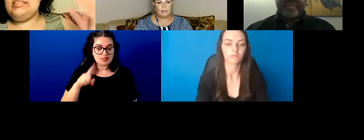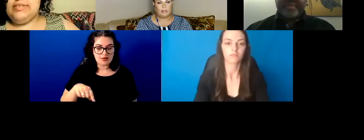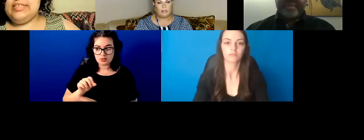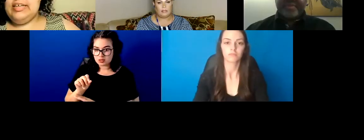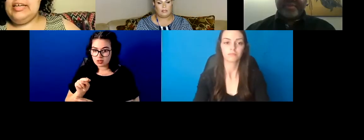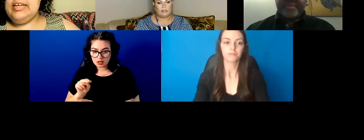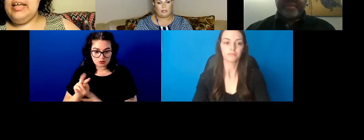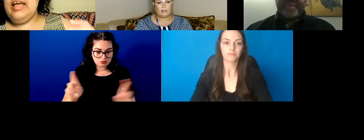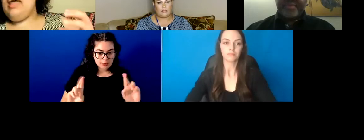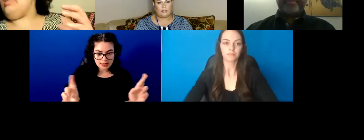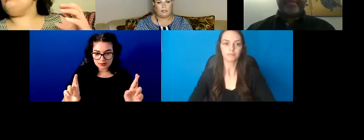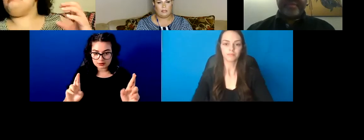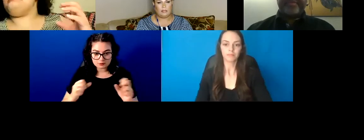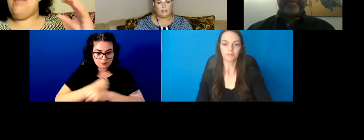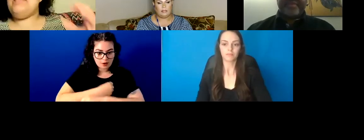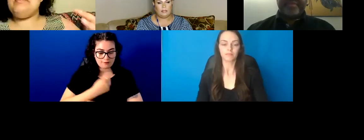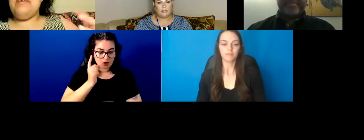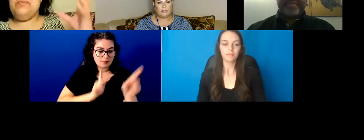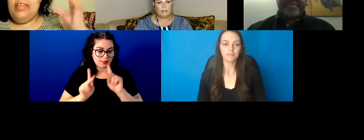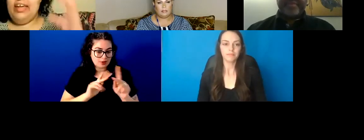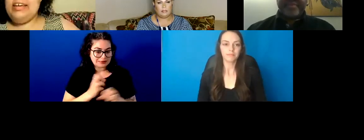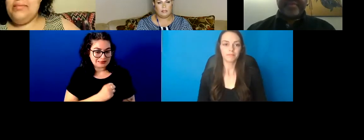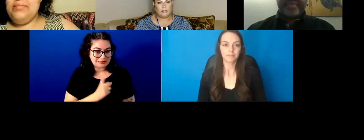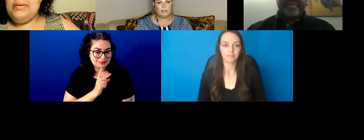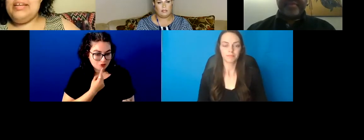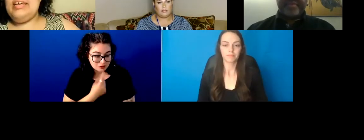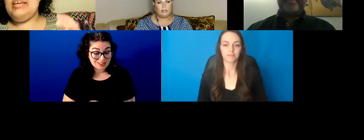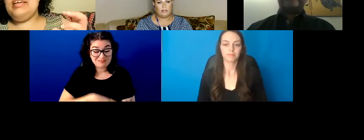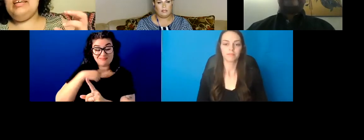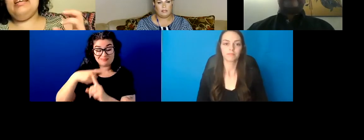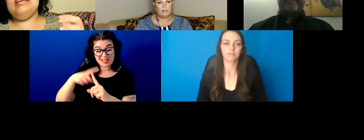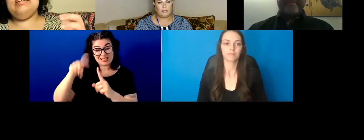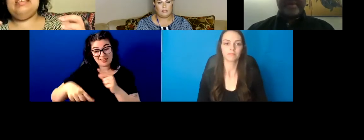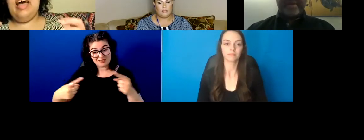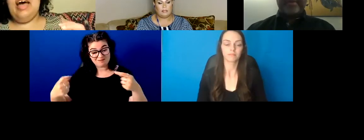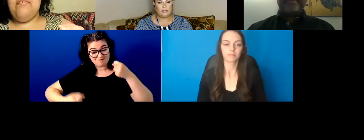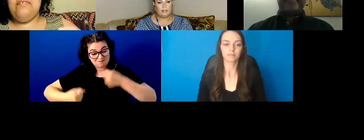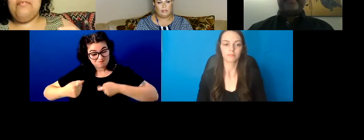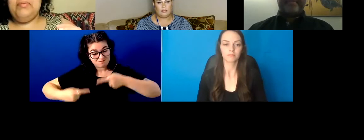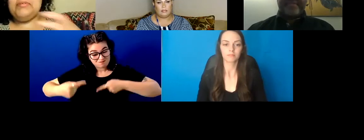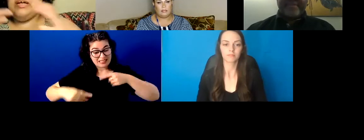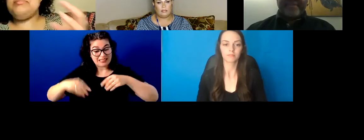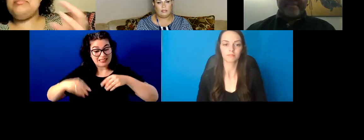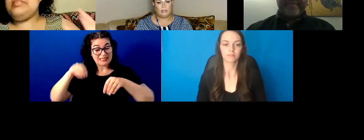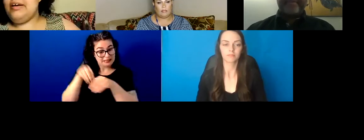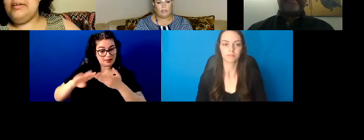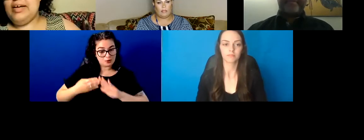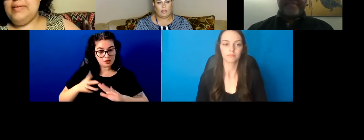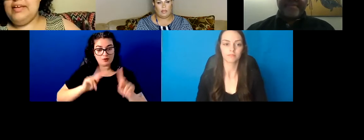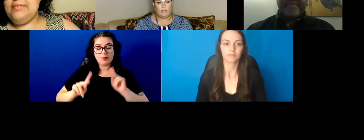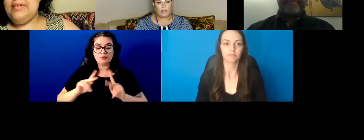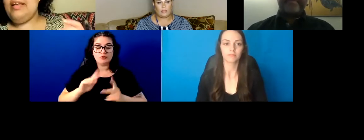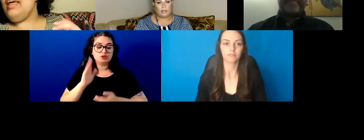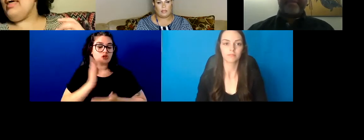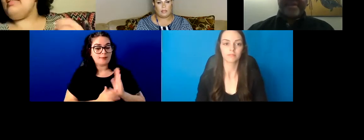taken seriously, and then having to fight within the community to have people stop stereotyping